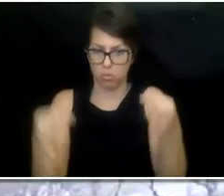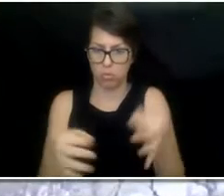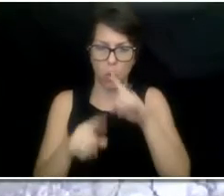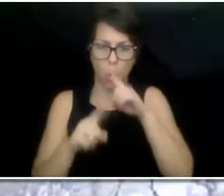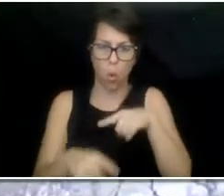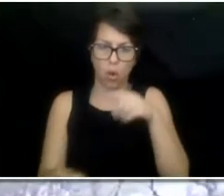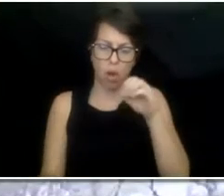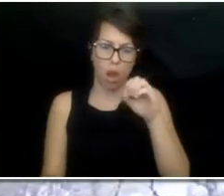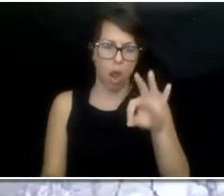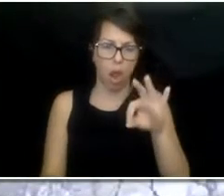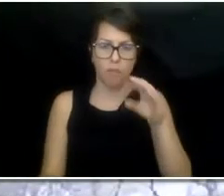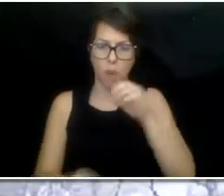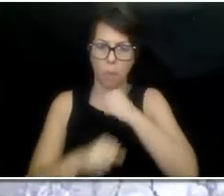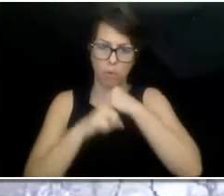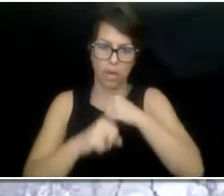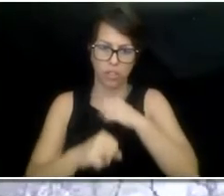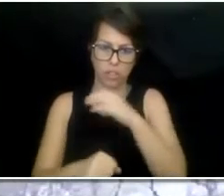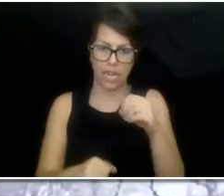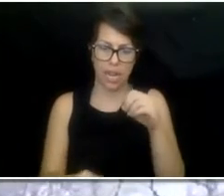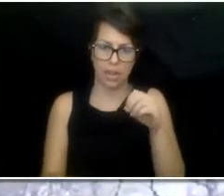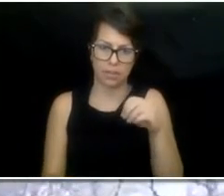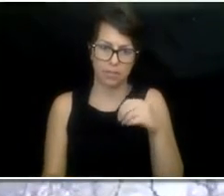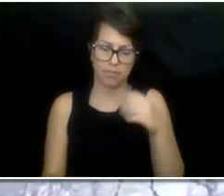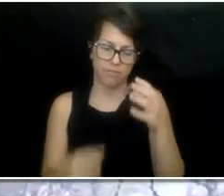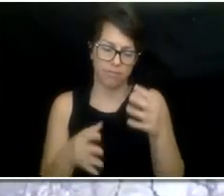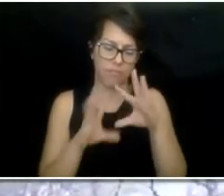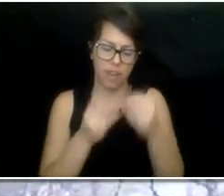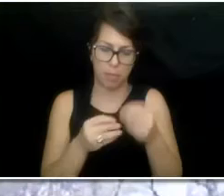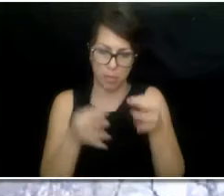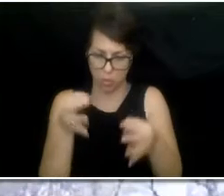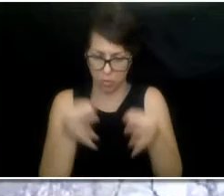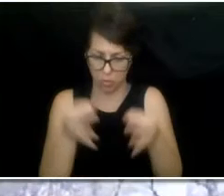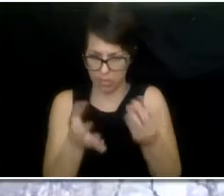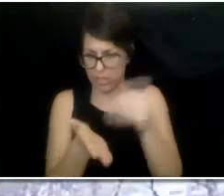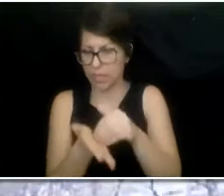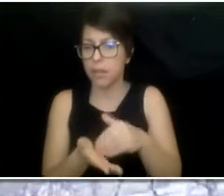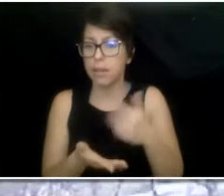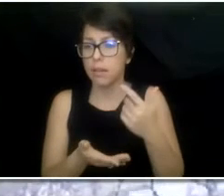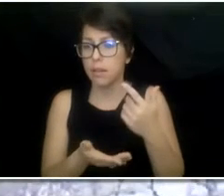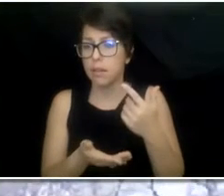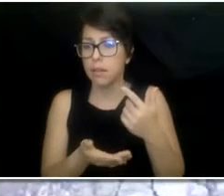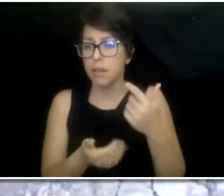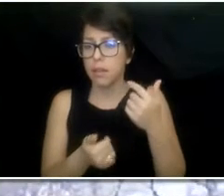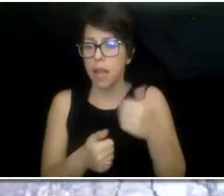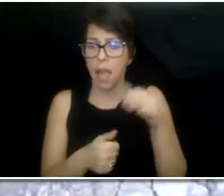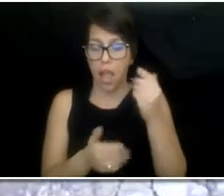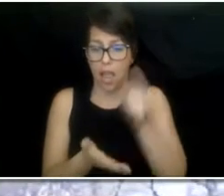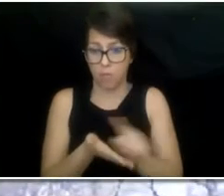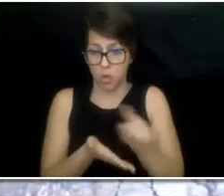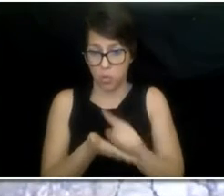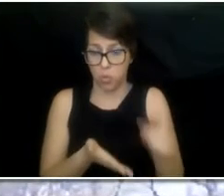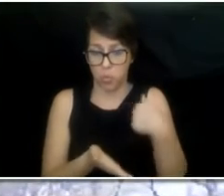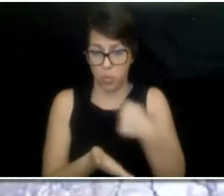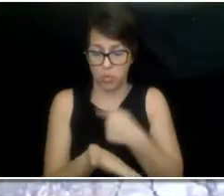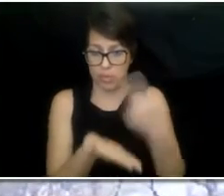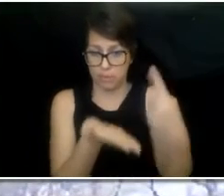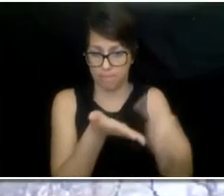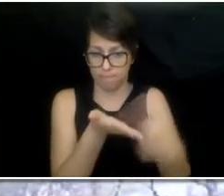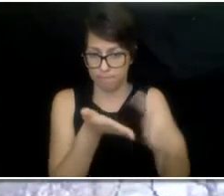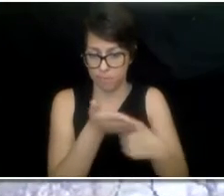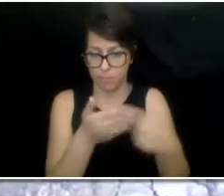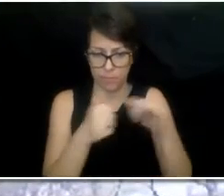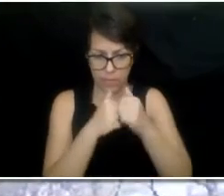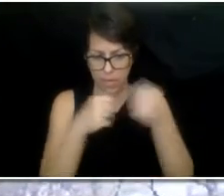virtual training trainings on a variety of topics trainings include how to help survivors file a f family court